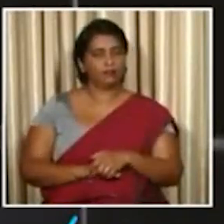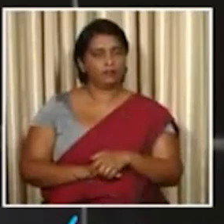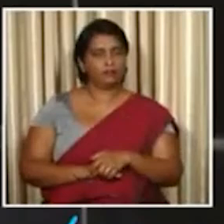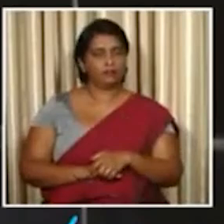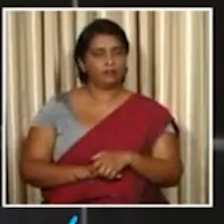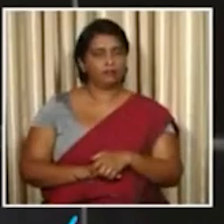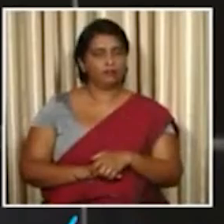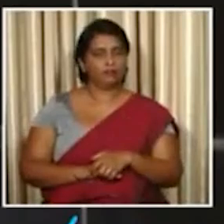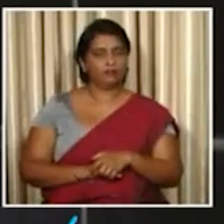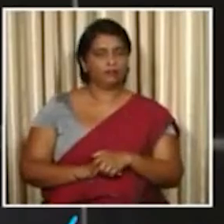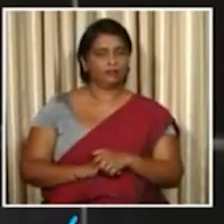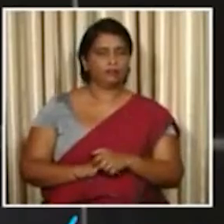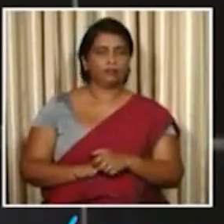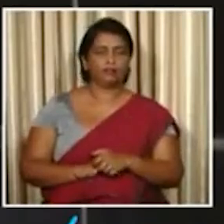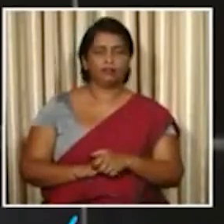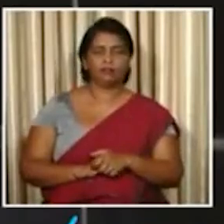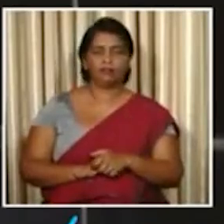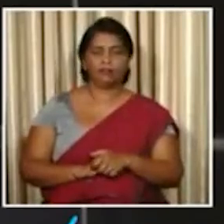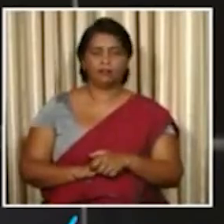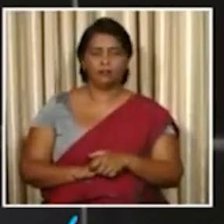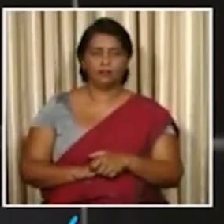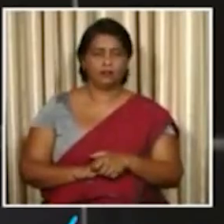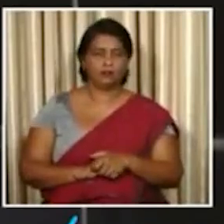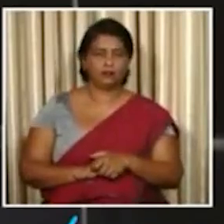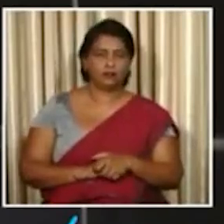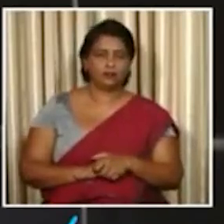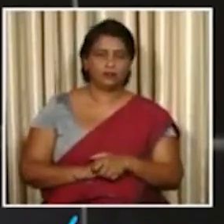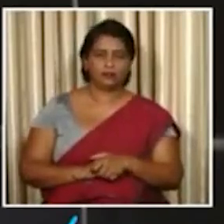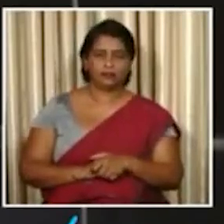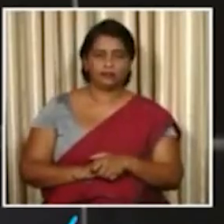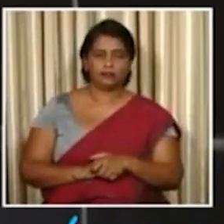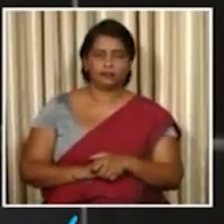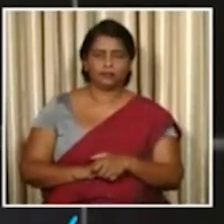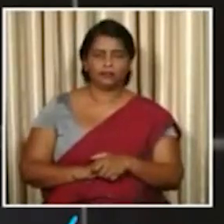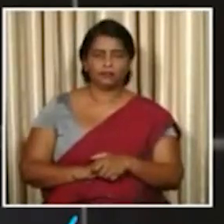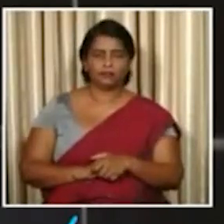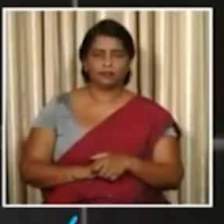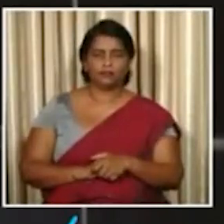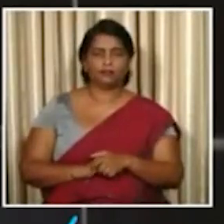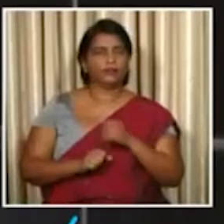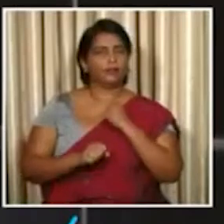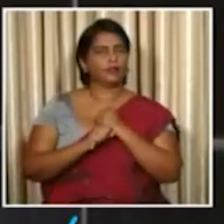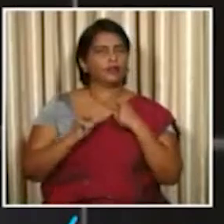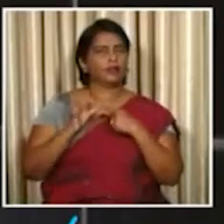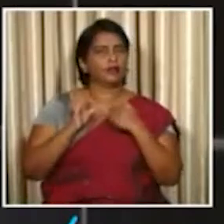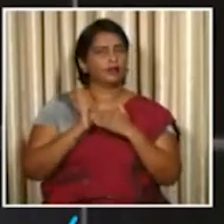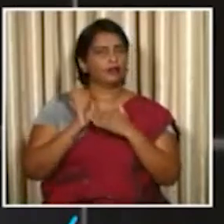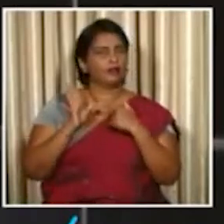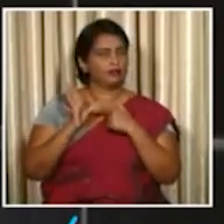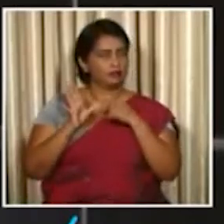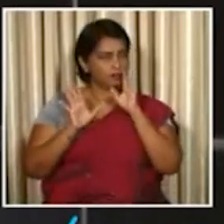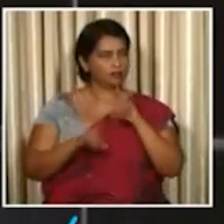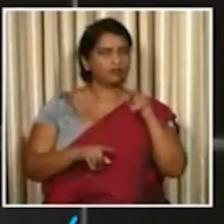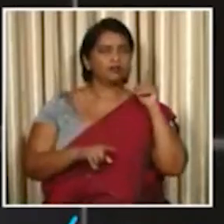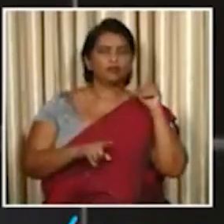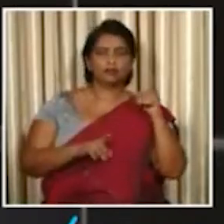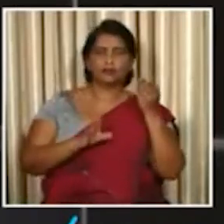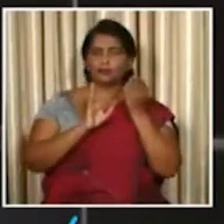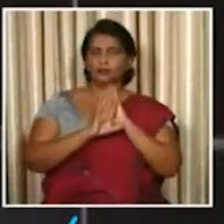horrible incidents that have taken place in Gaza over the last few days,